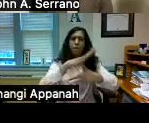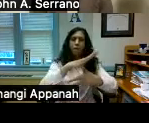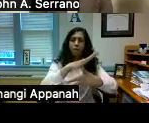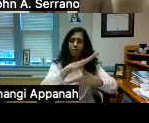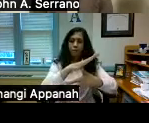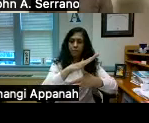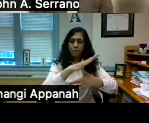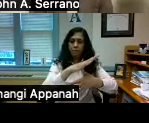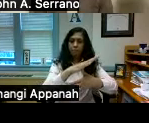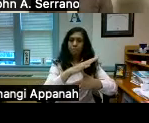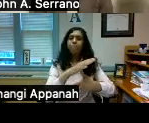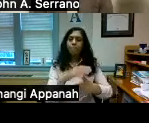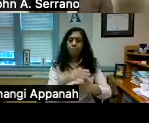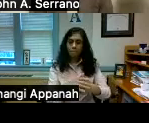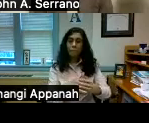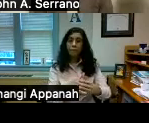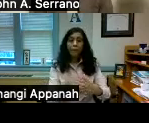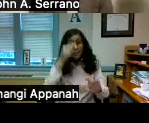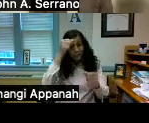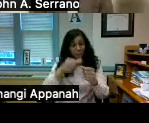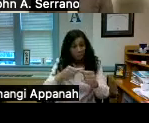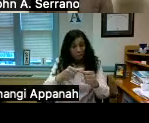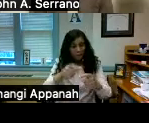Then from the results, decide the priority.